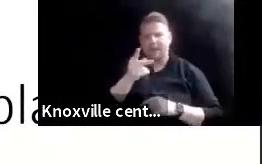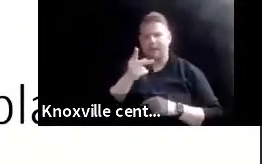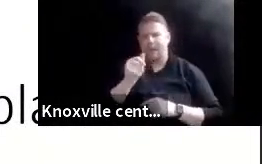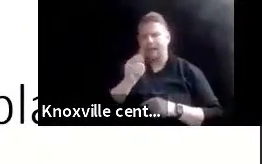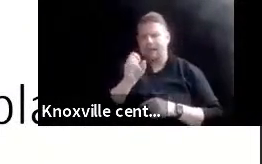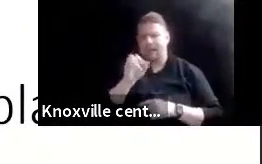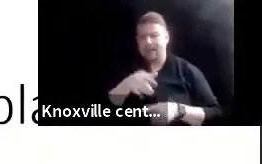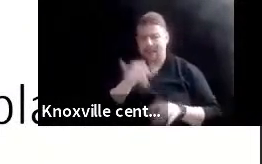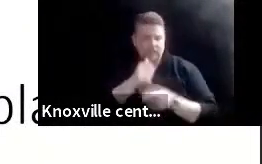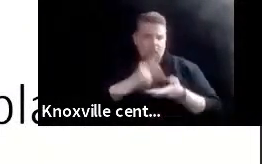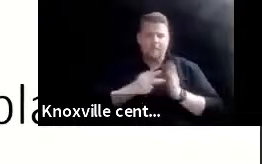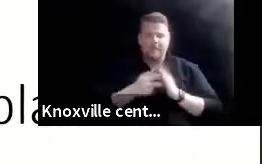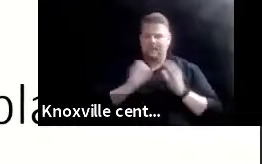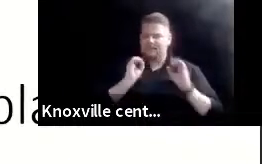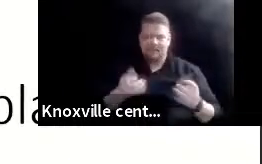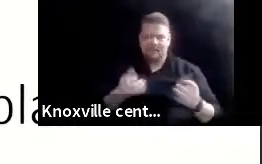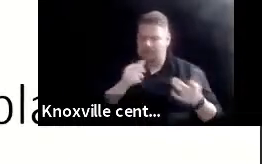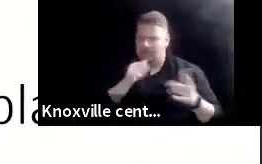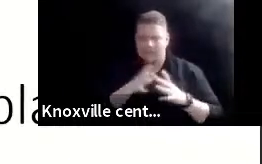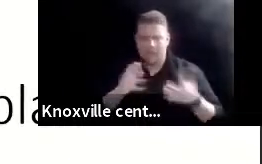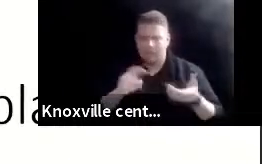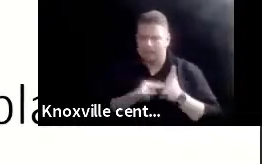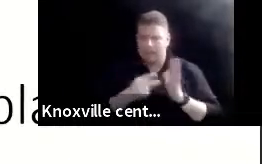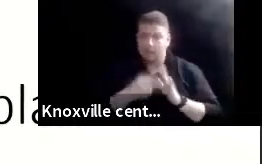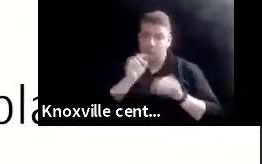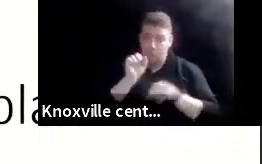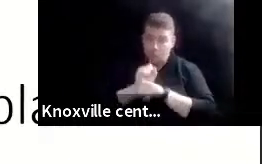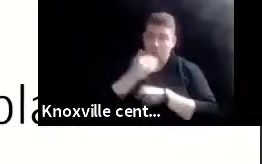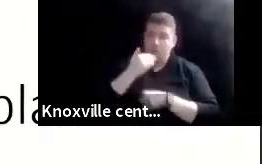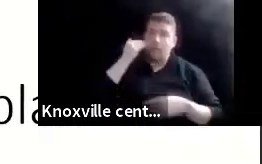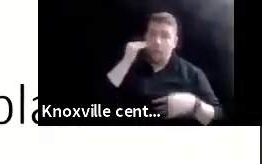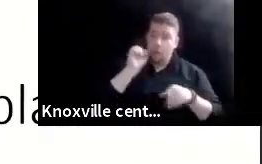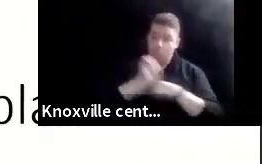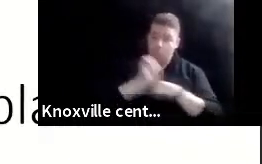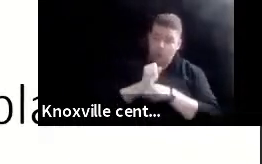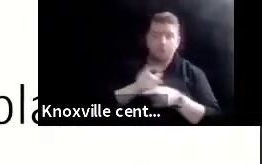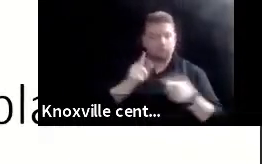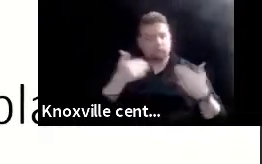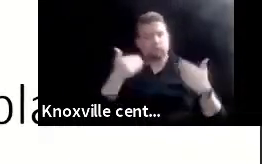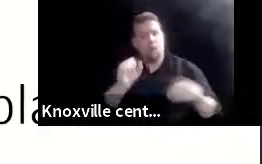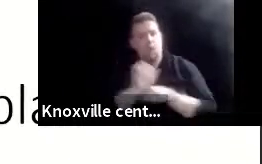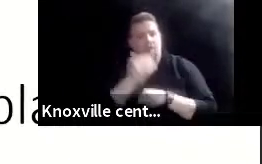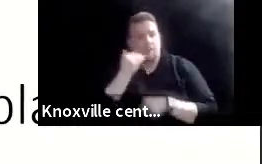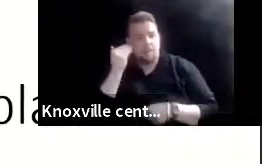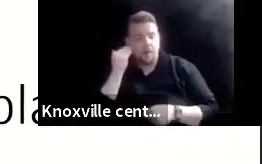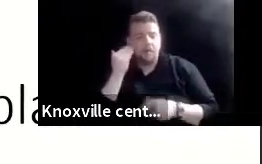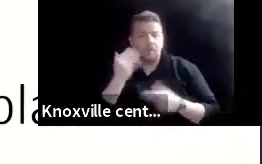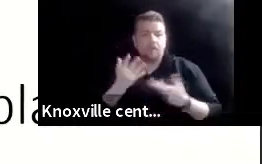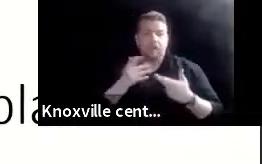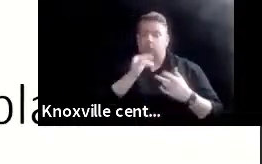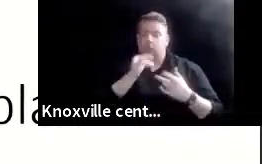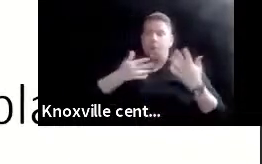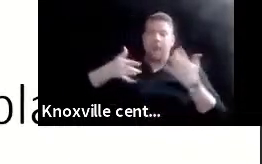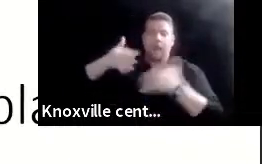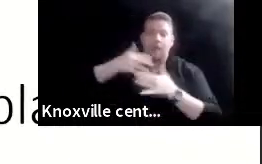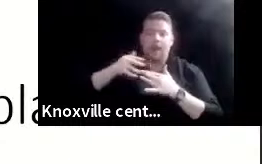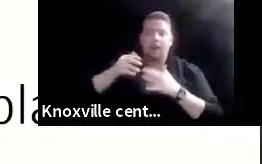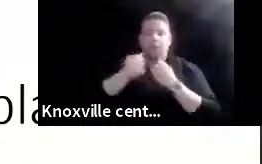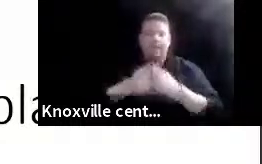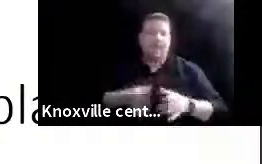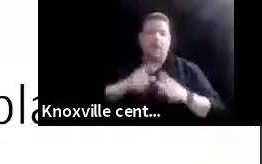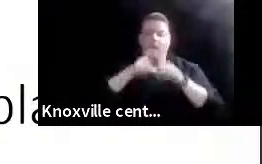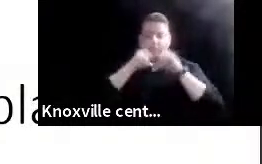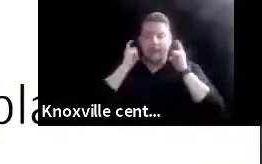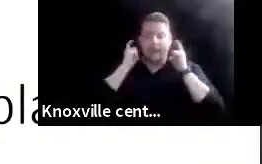mean much, because we've always encouraged people, if you can work from home, work from home. Don't interact without masks or